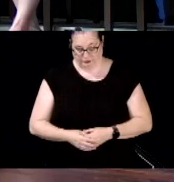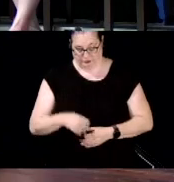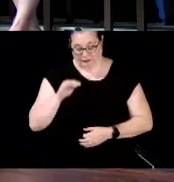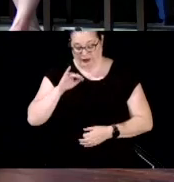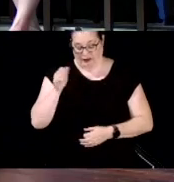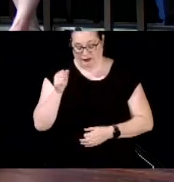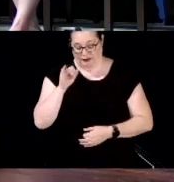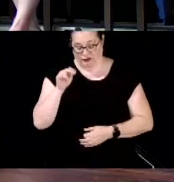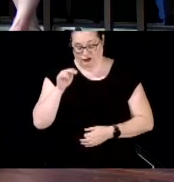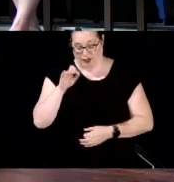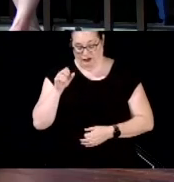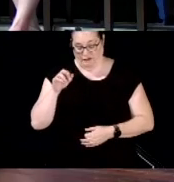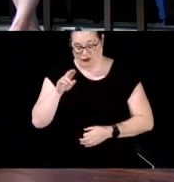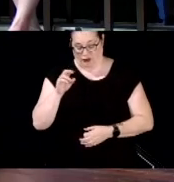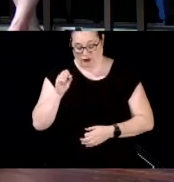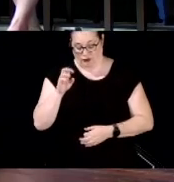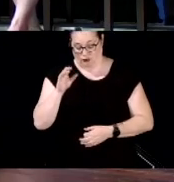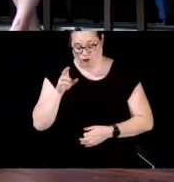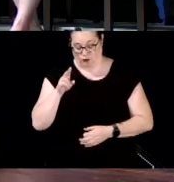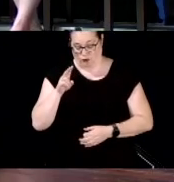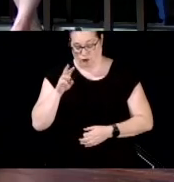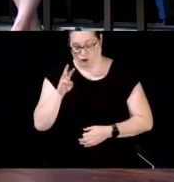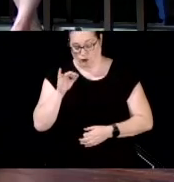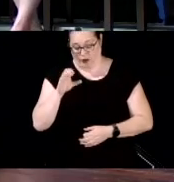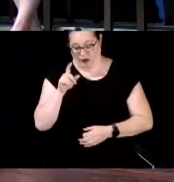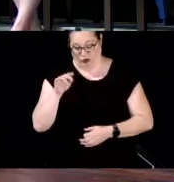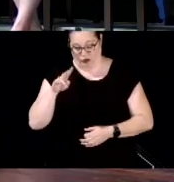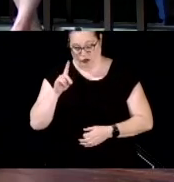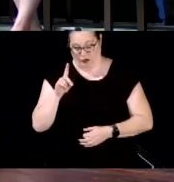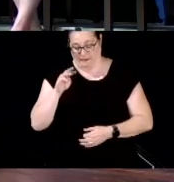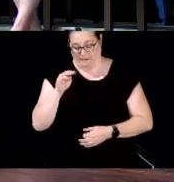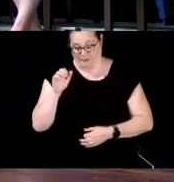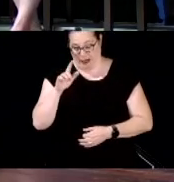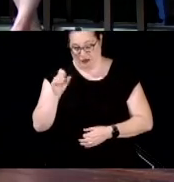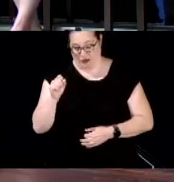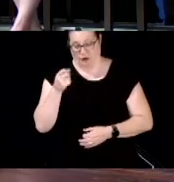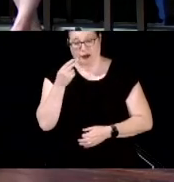Ms. Jennifer Swickard Mallow, Howard County Board of Education.